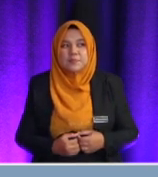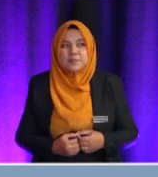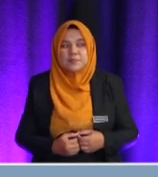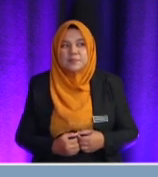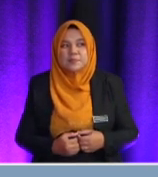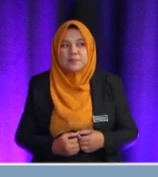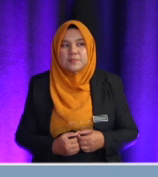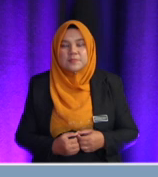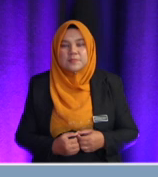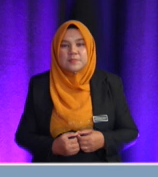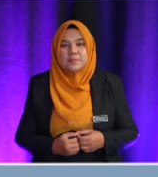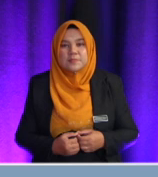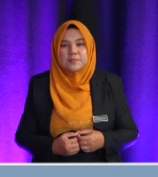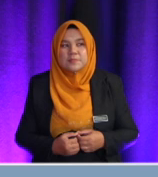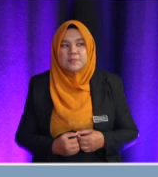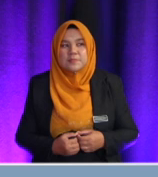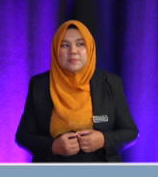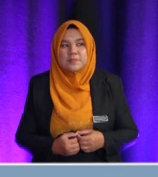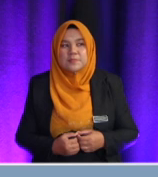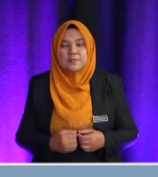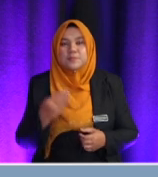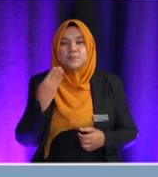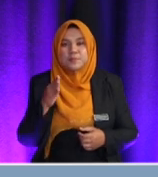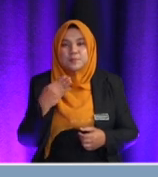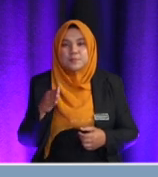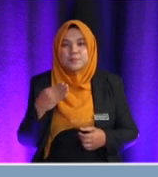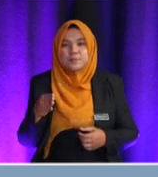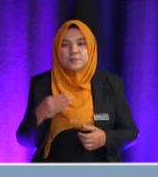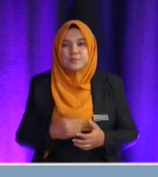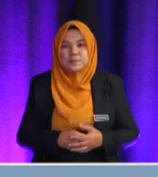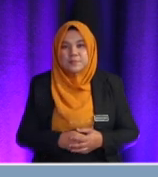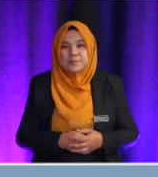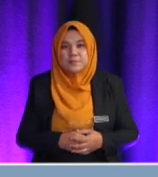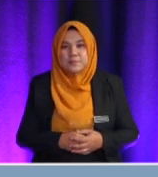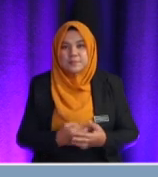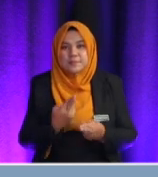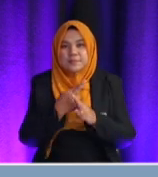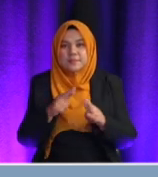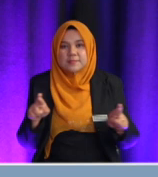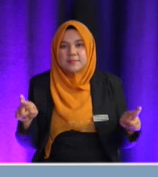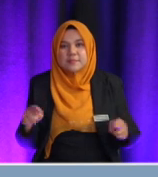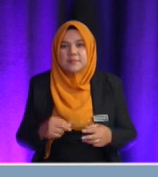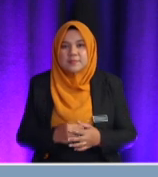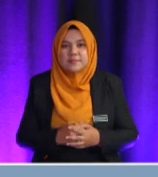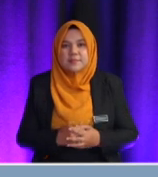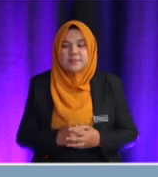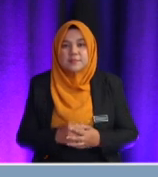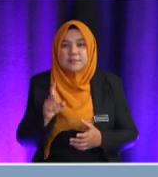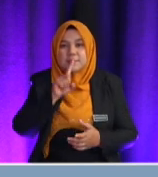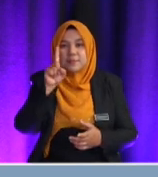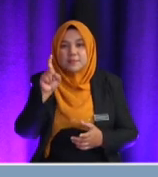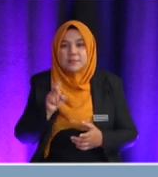Oh, okay. Oh, yeah. You have to unmute. Blue. Oh, blue. Okay, so are you ready? The question